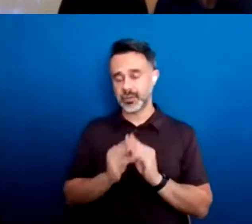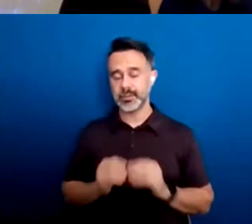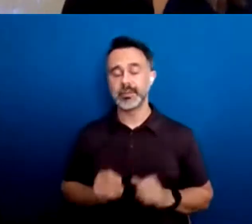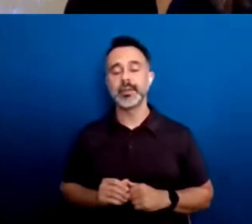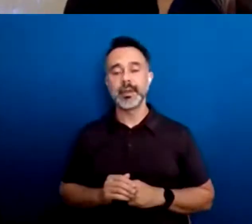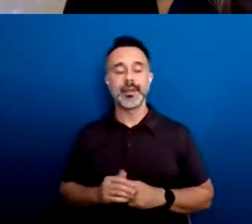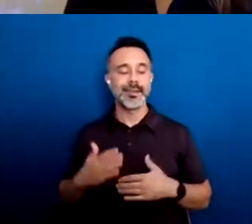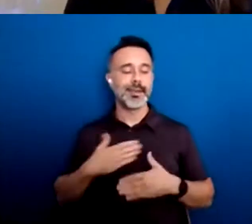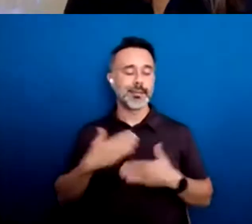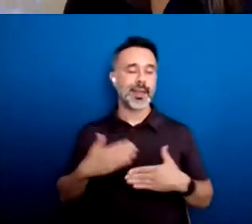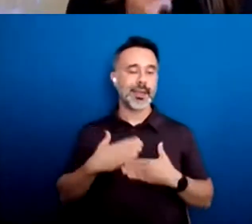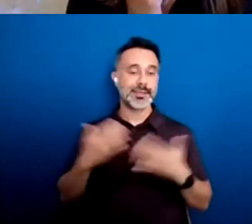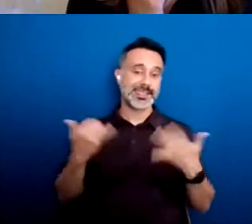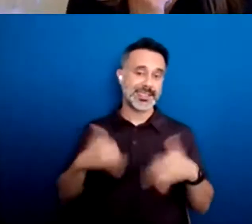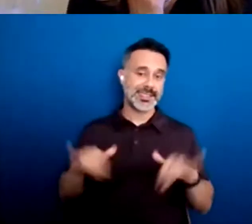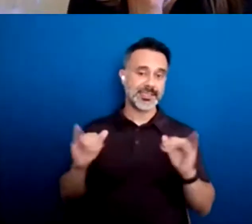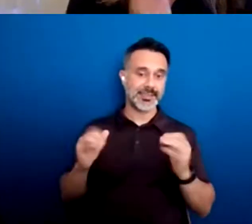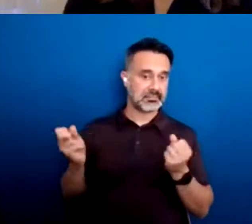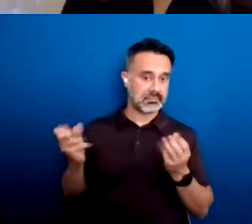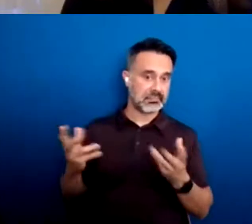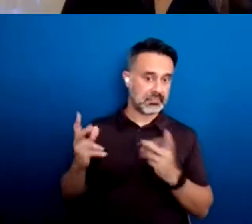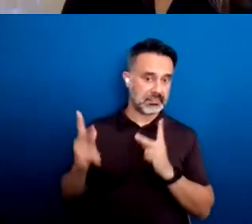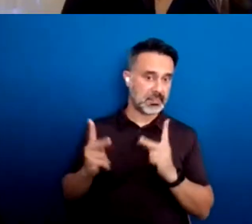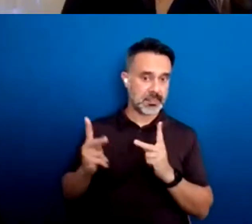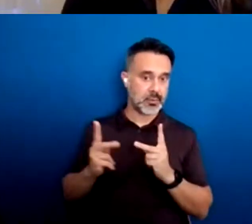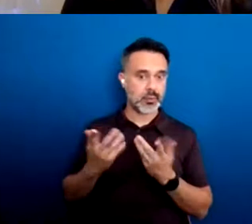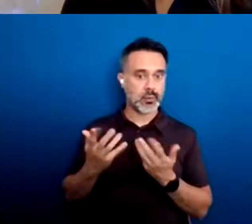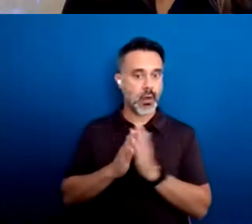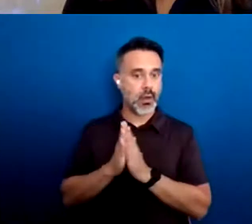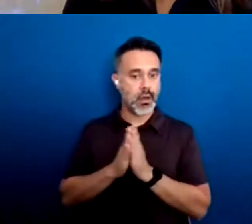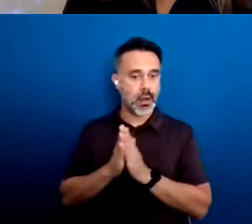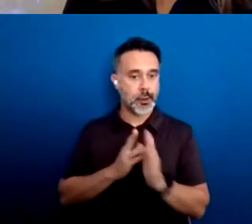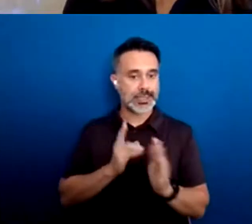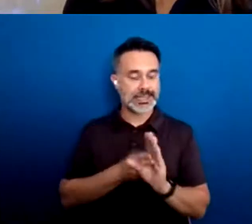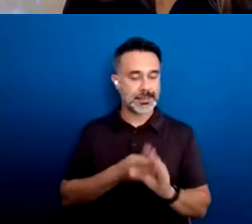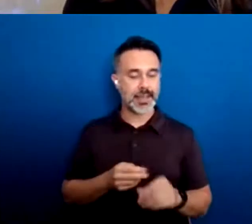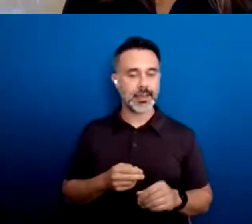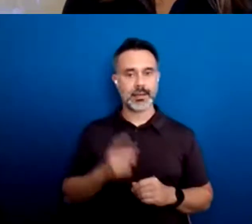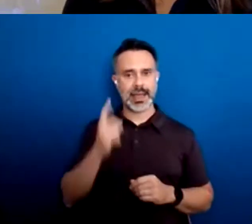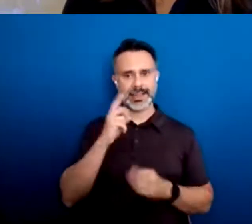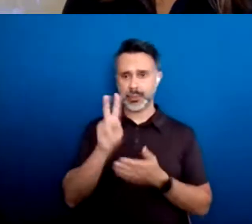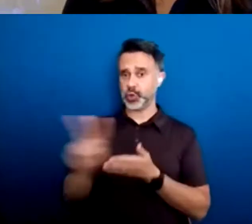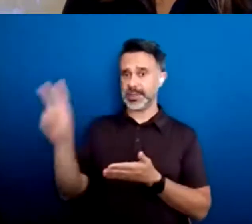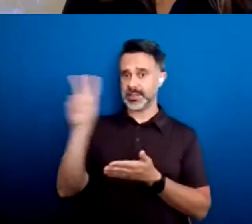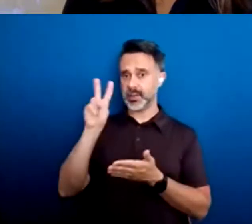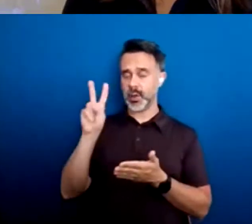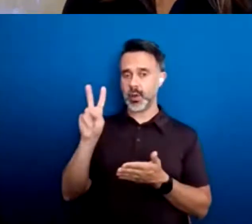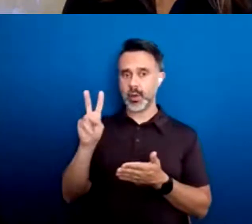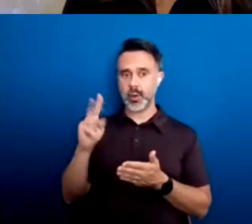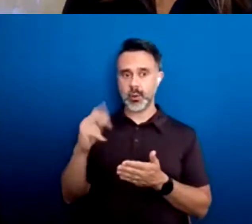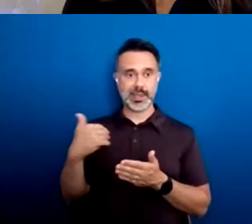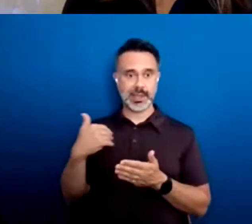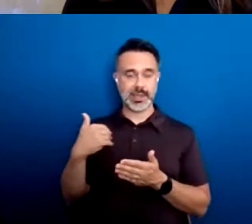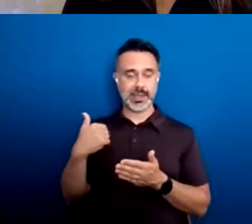glad there's still a significant number of people that want to participate. I think 2 weeks ago when we did this, we actually asked